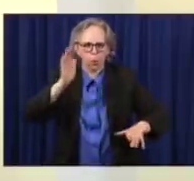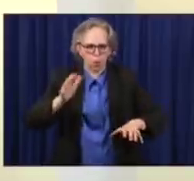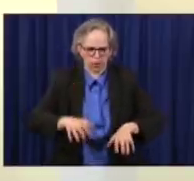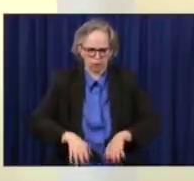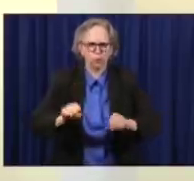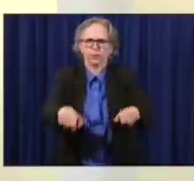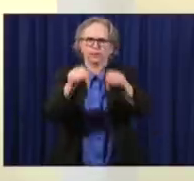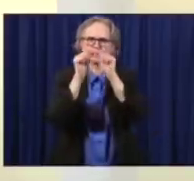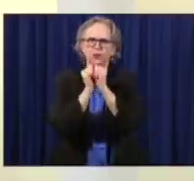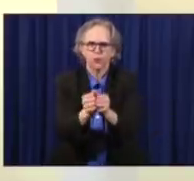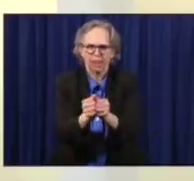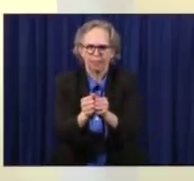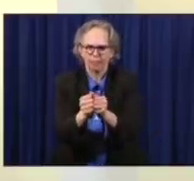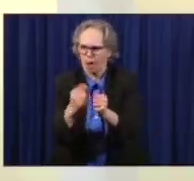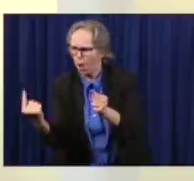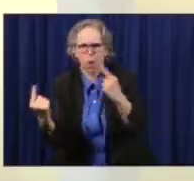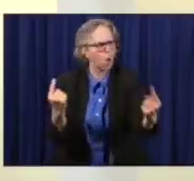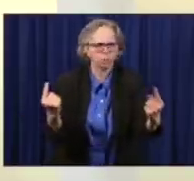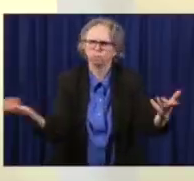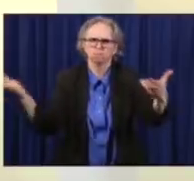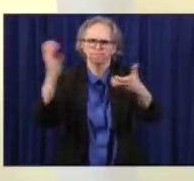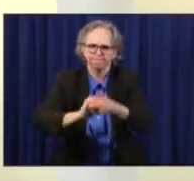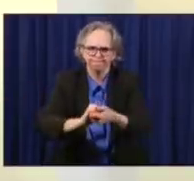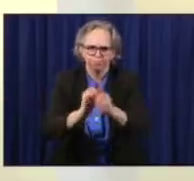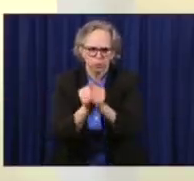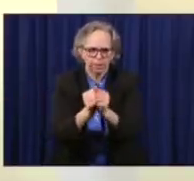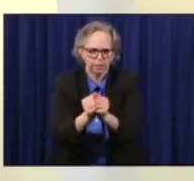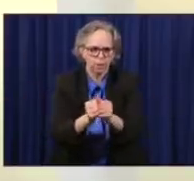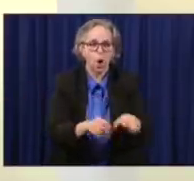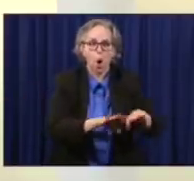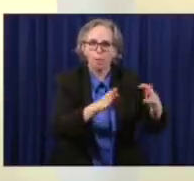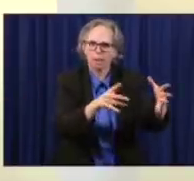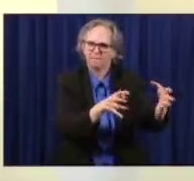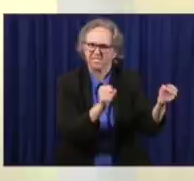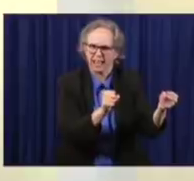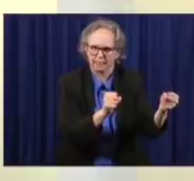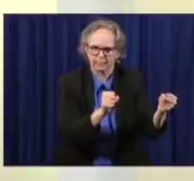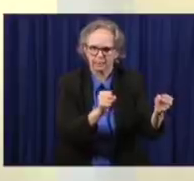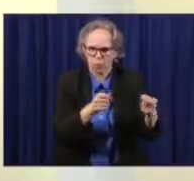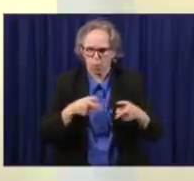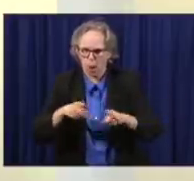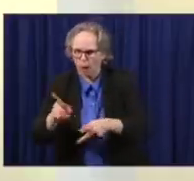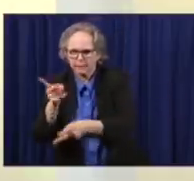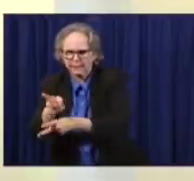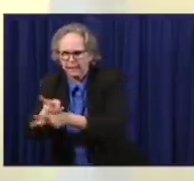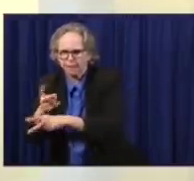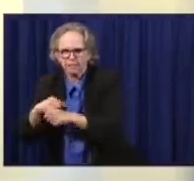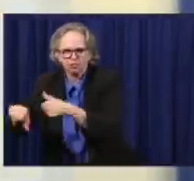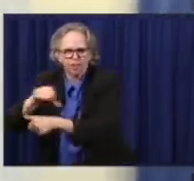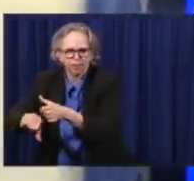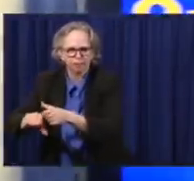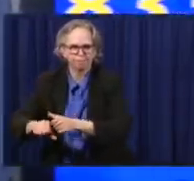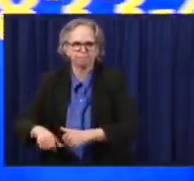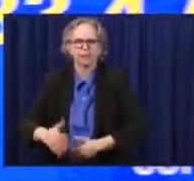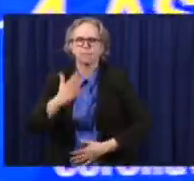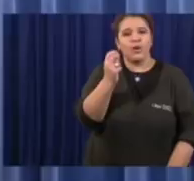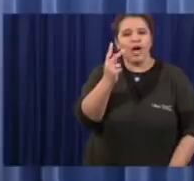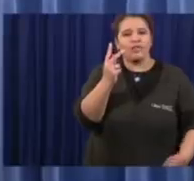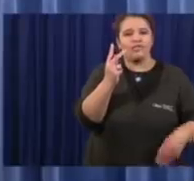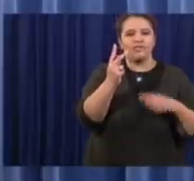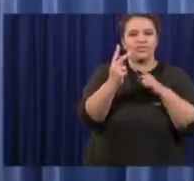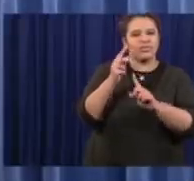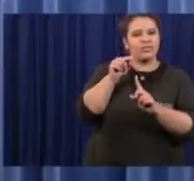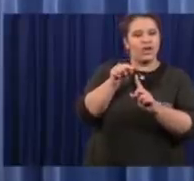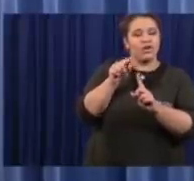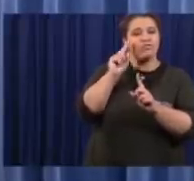advance as fast as possible, and we will take care of one another. Thank you. I